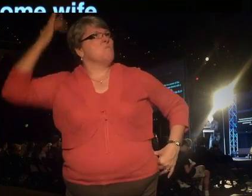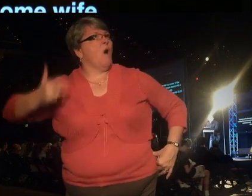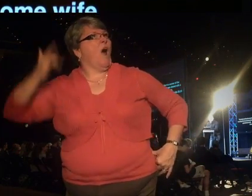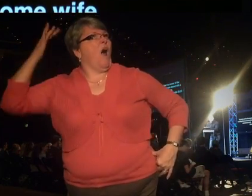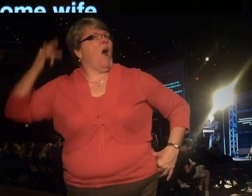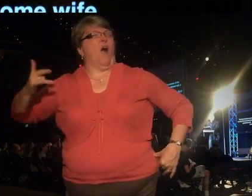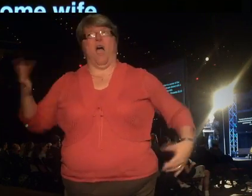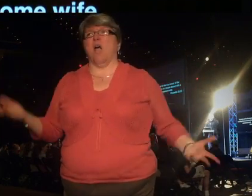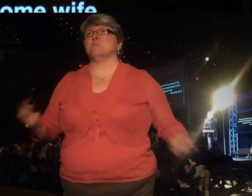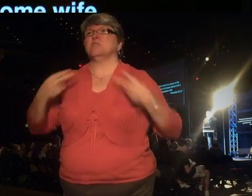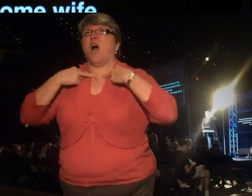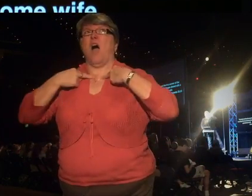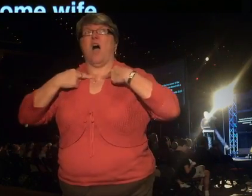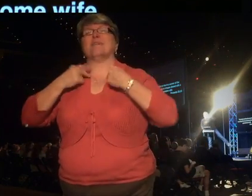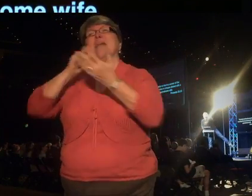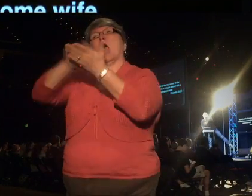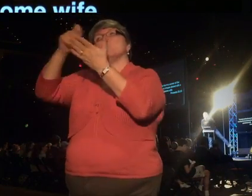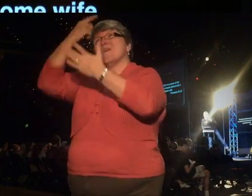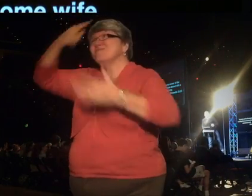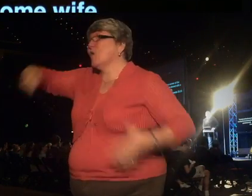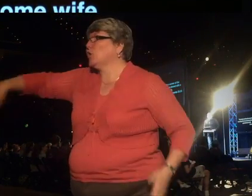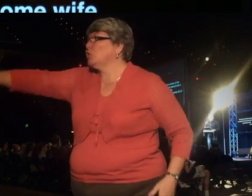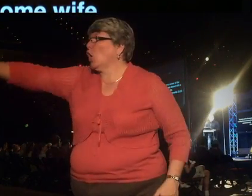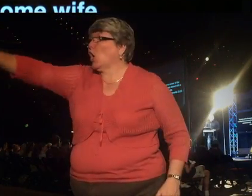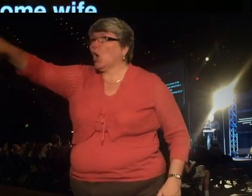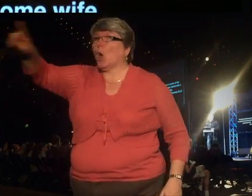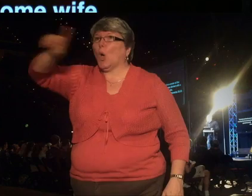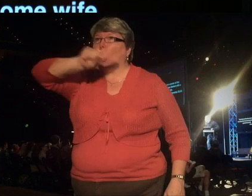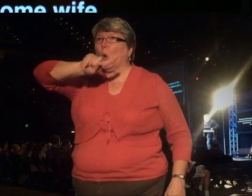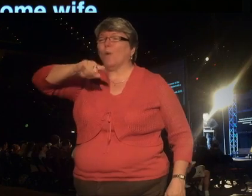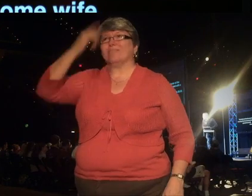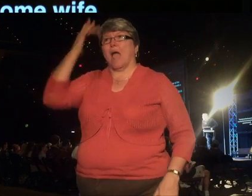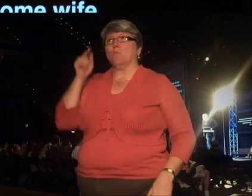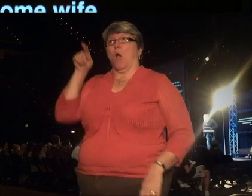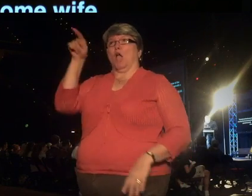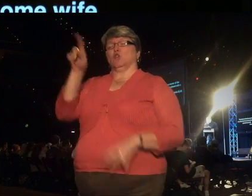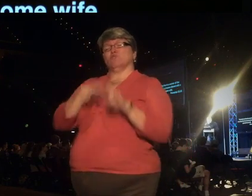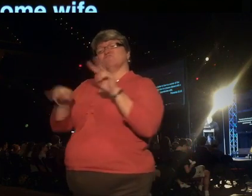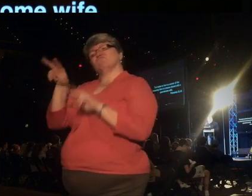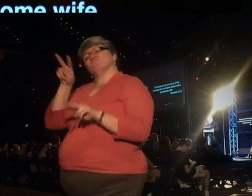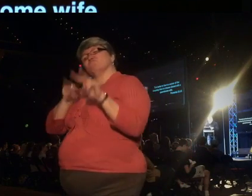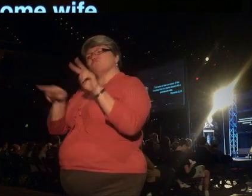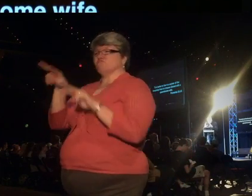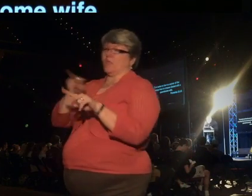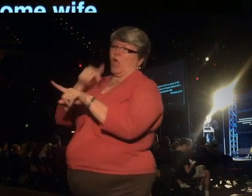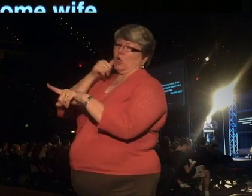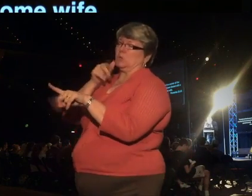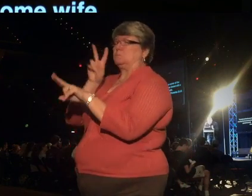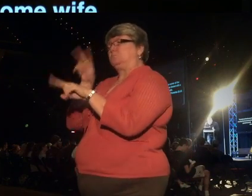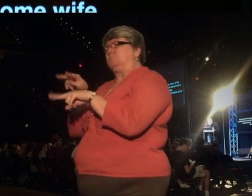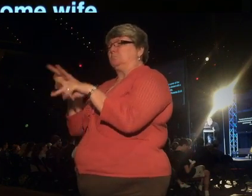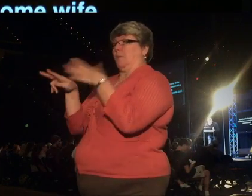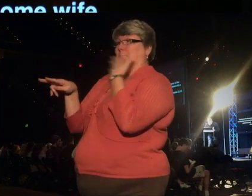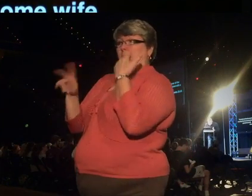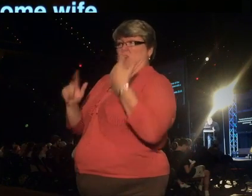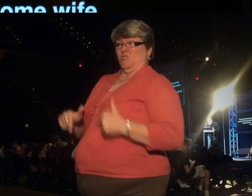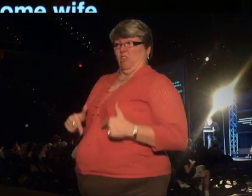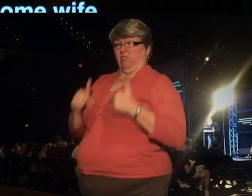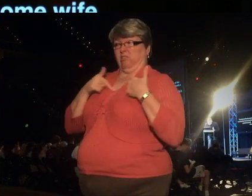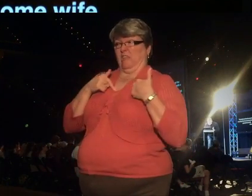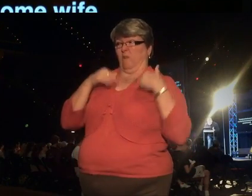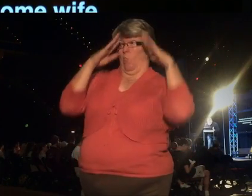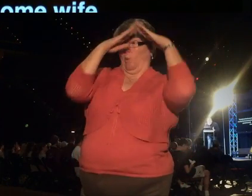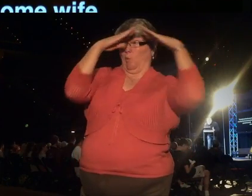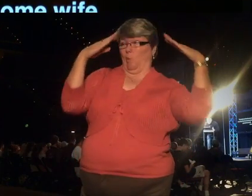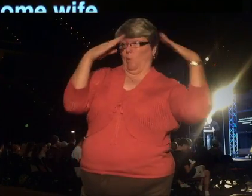for him. That's written for you. That's while you're evaluating a certain girl. You go, okay, it's better to live on the